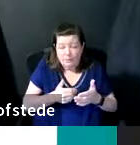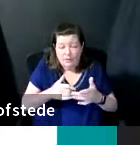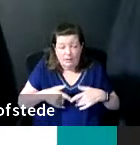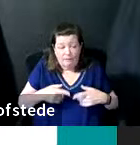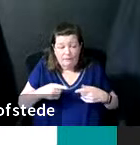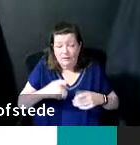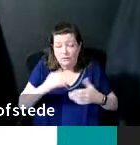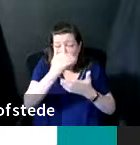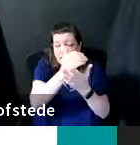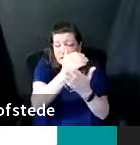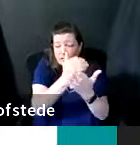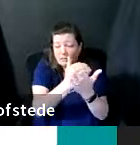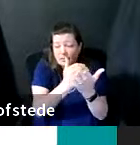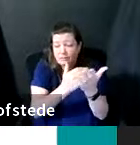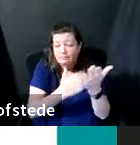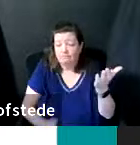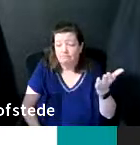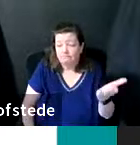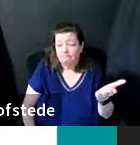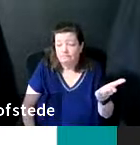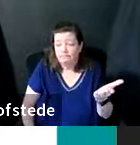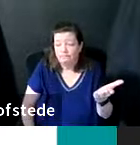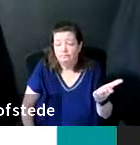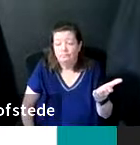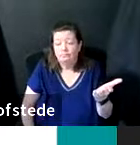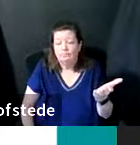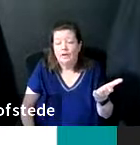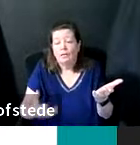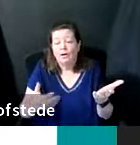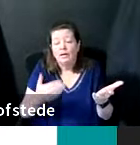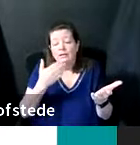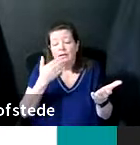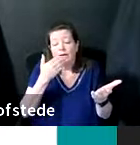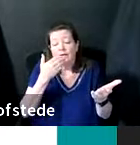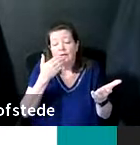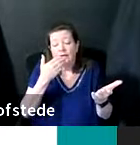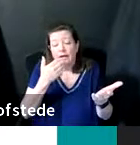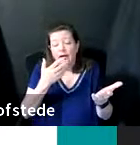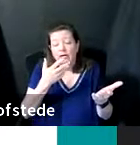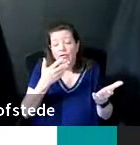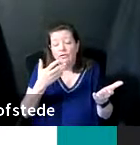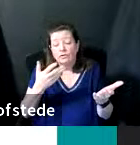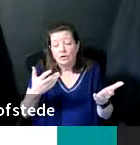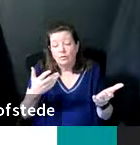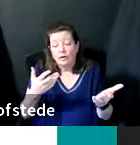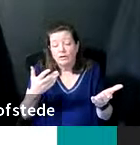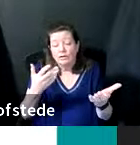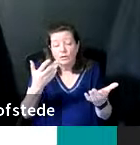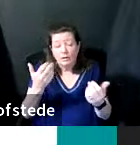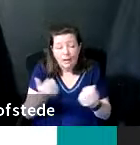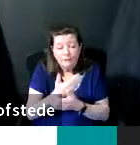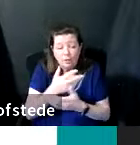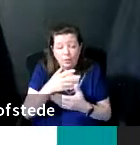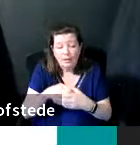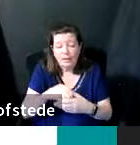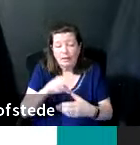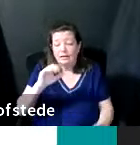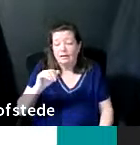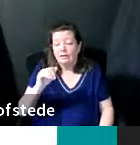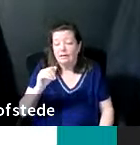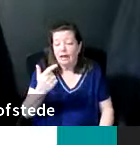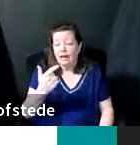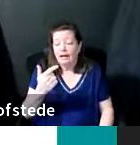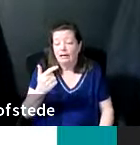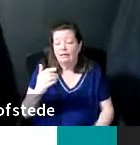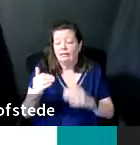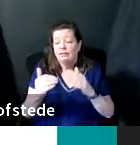and I just want to say thank you so much to everyone in CAG and also in the Equity Advisory Group.